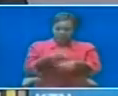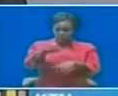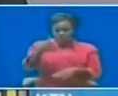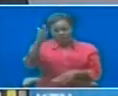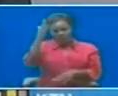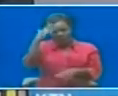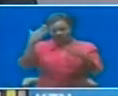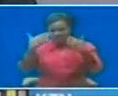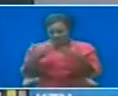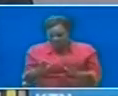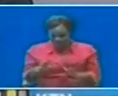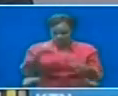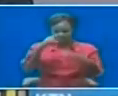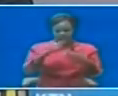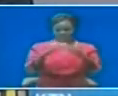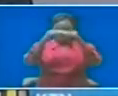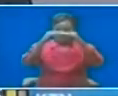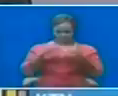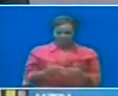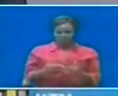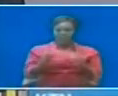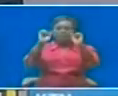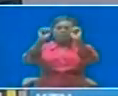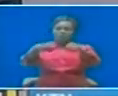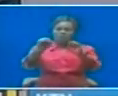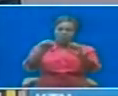of that, then you can also,